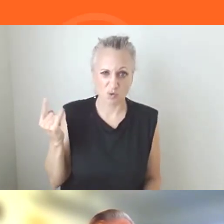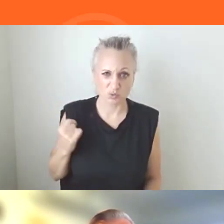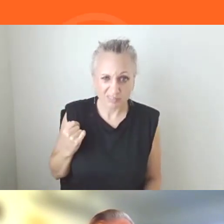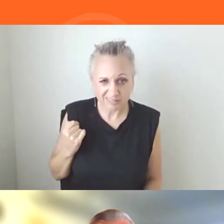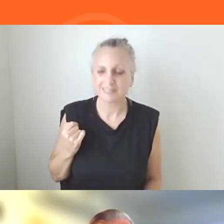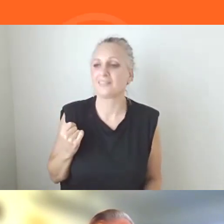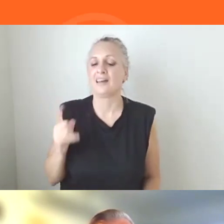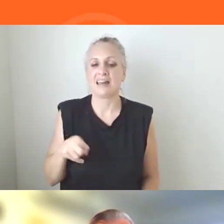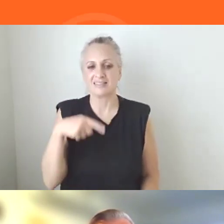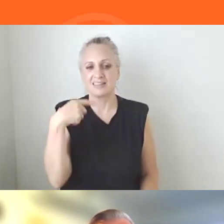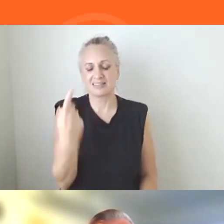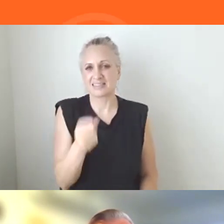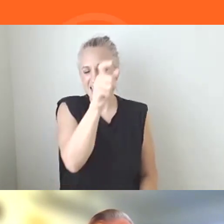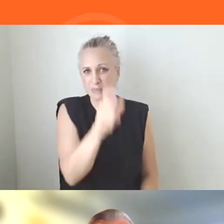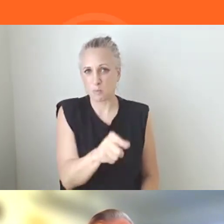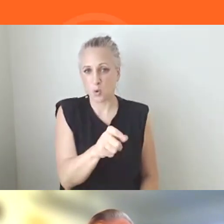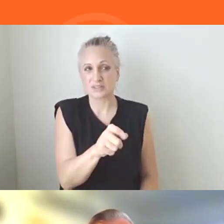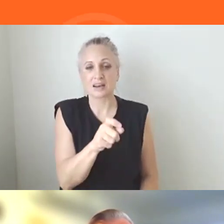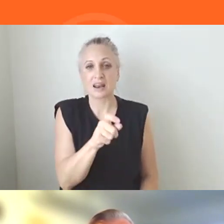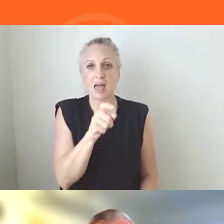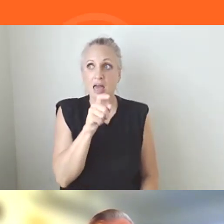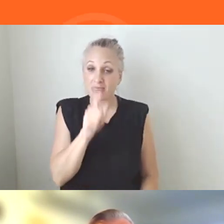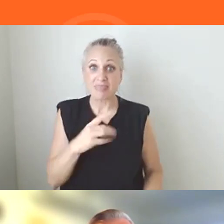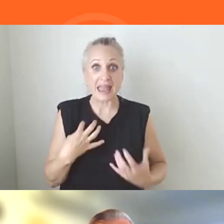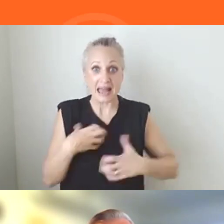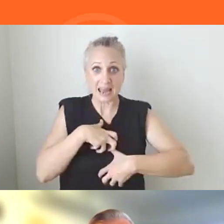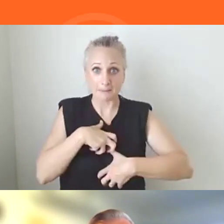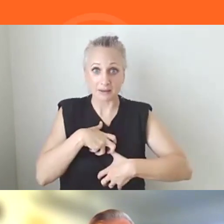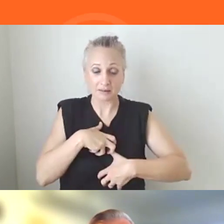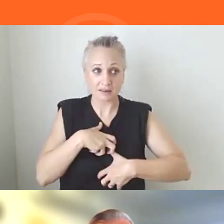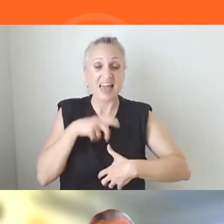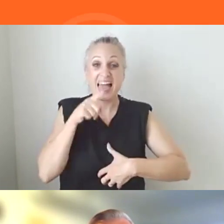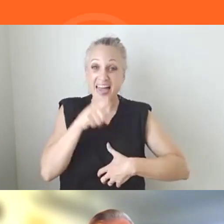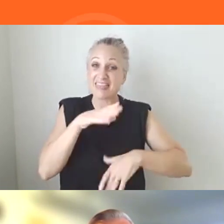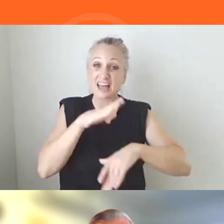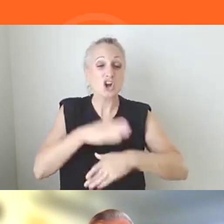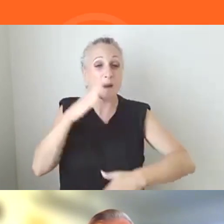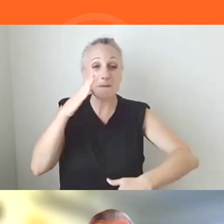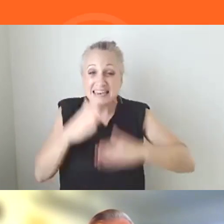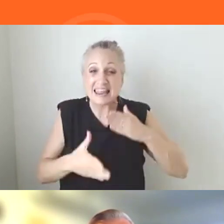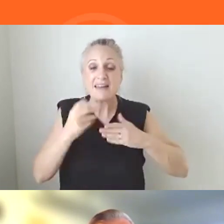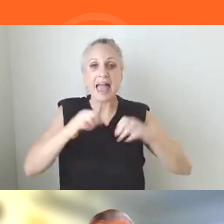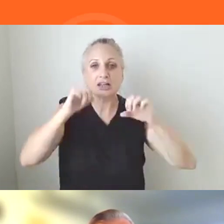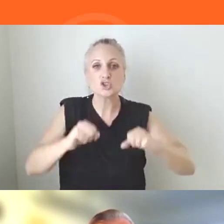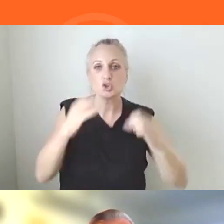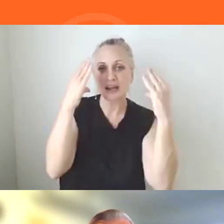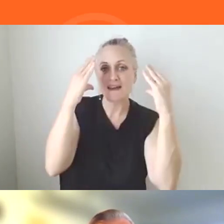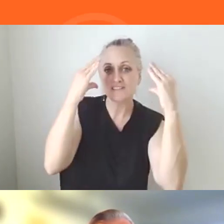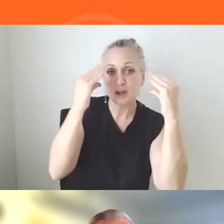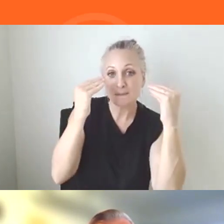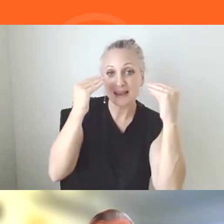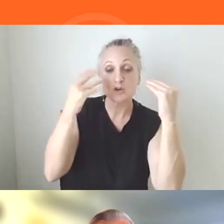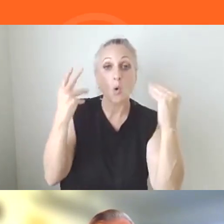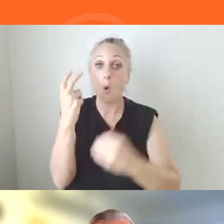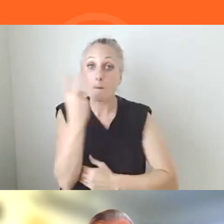through, they adapted at the time. They'd never had a visually impaired or blind student before. So we had to develop